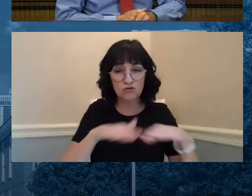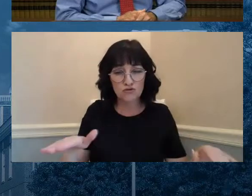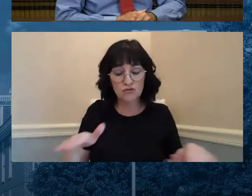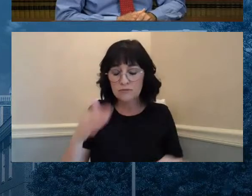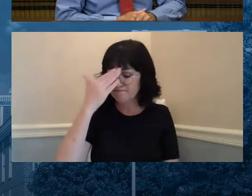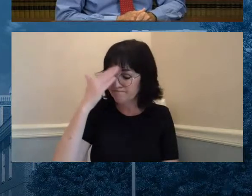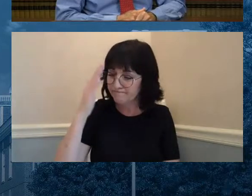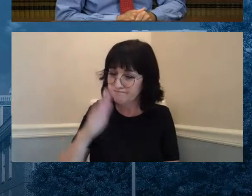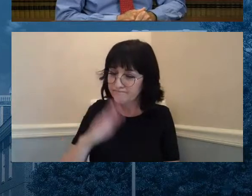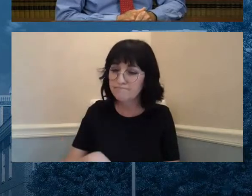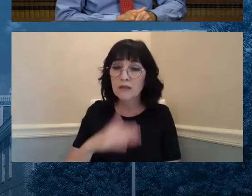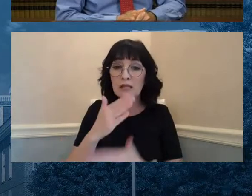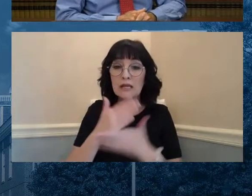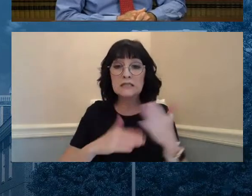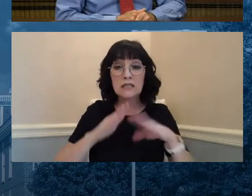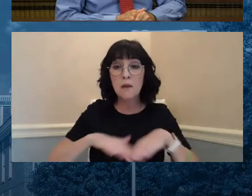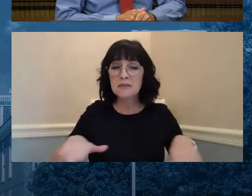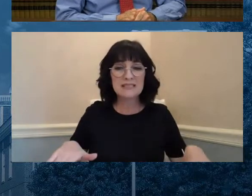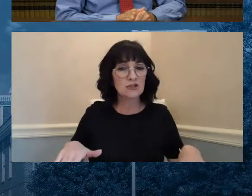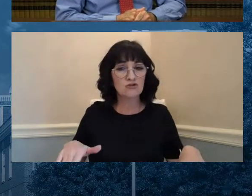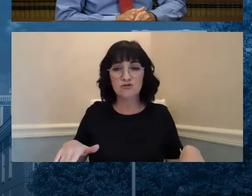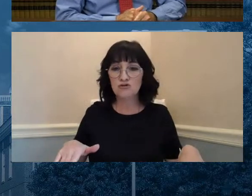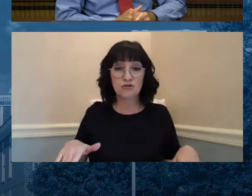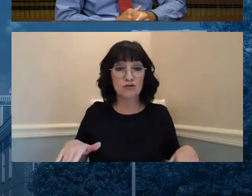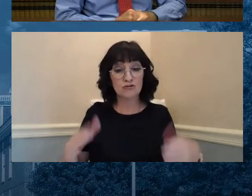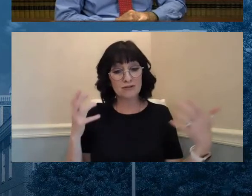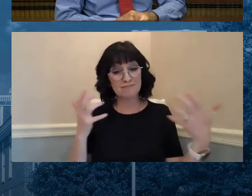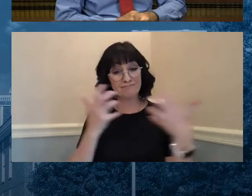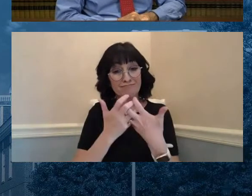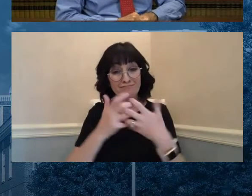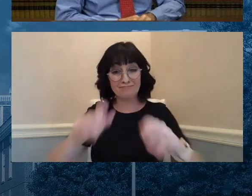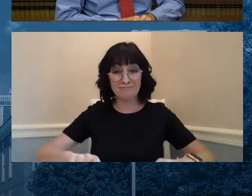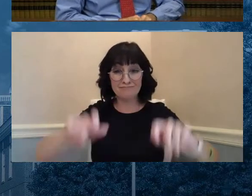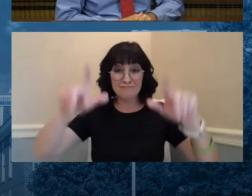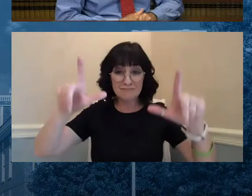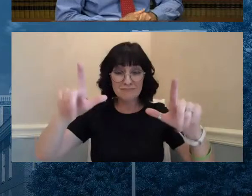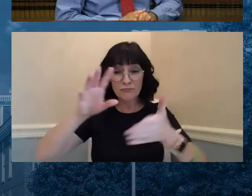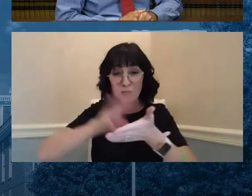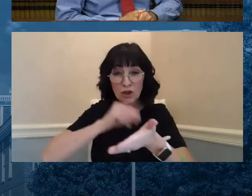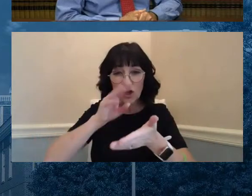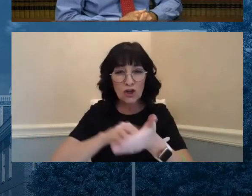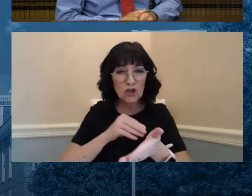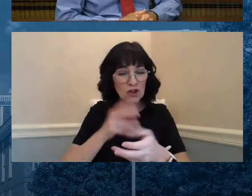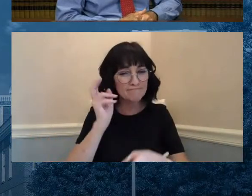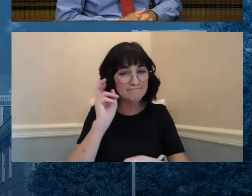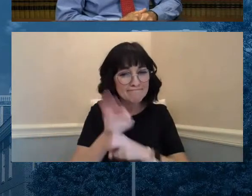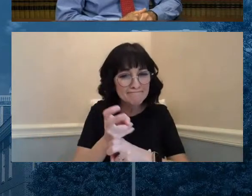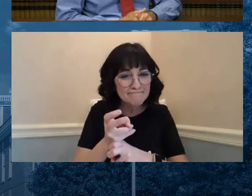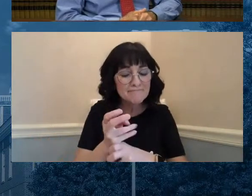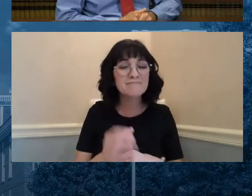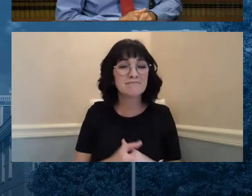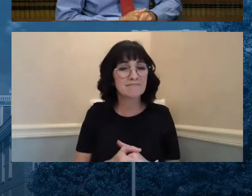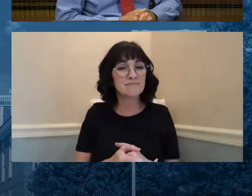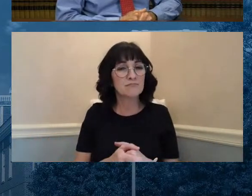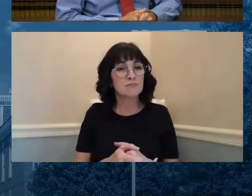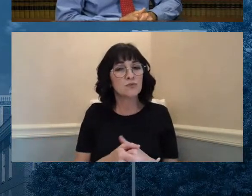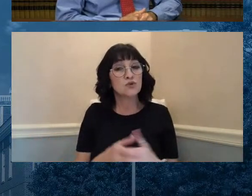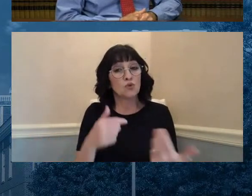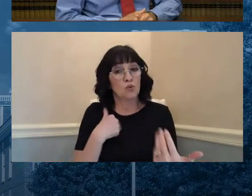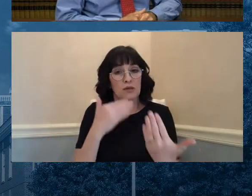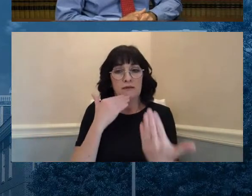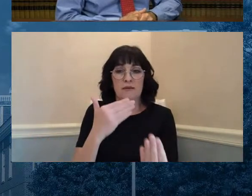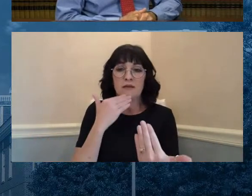are there, and we need to fill those gaps. Dr. Bunting and her team have come up with a great approach to help school